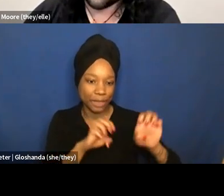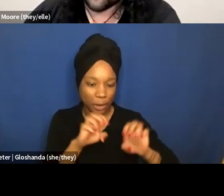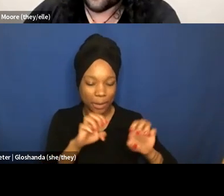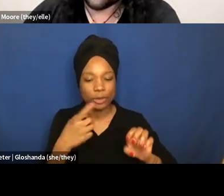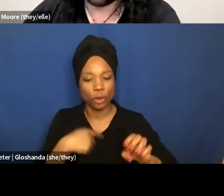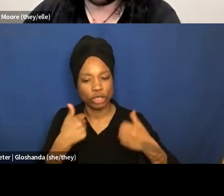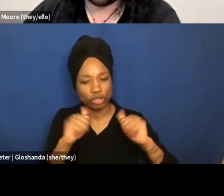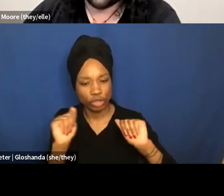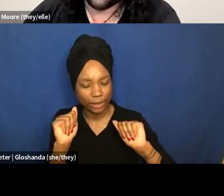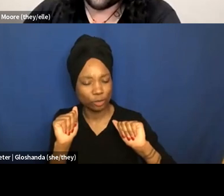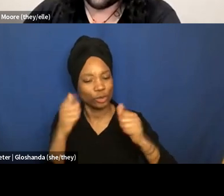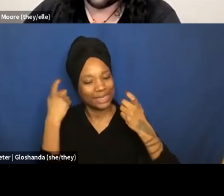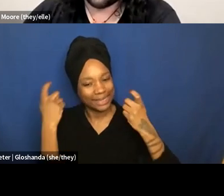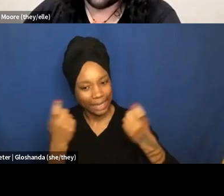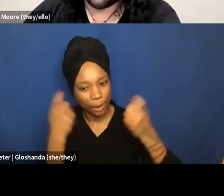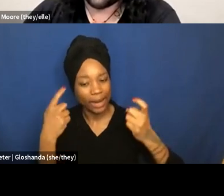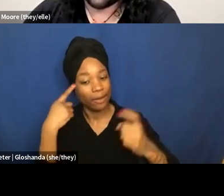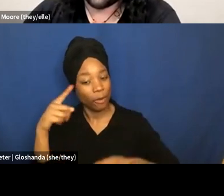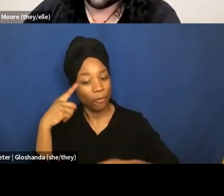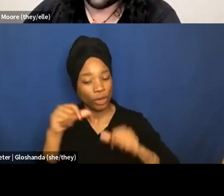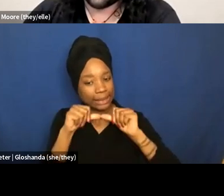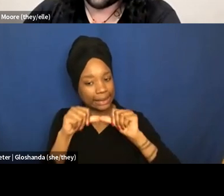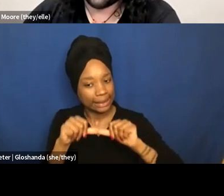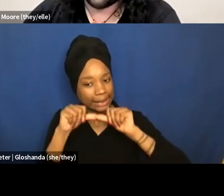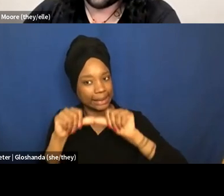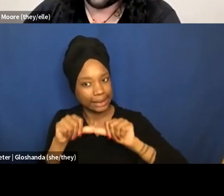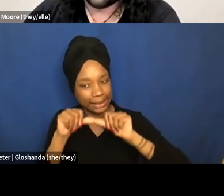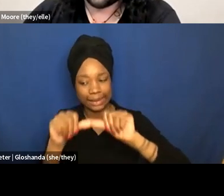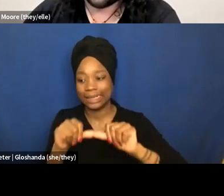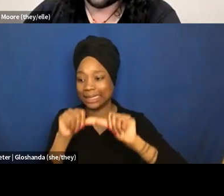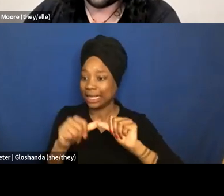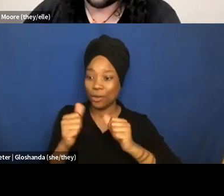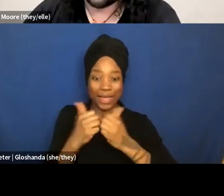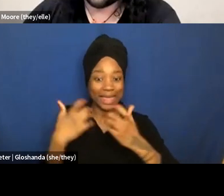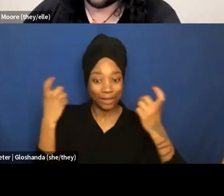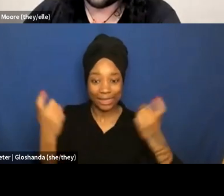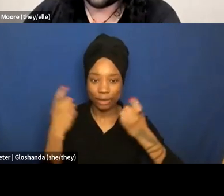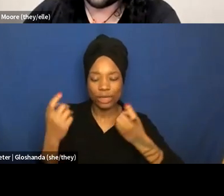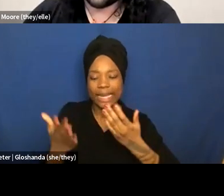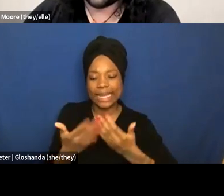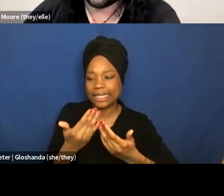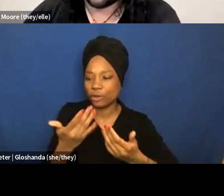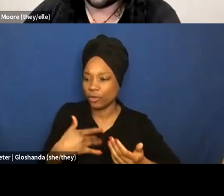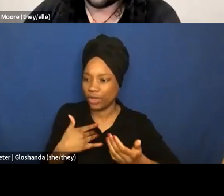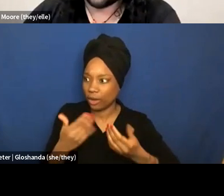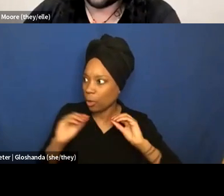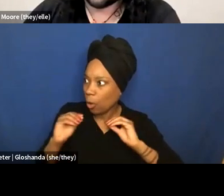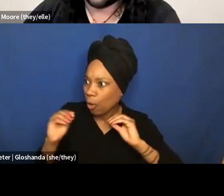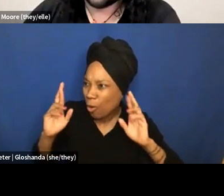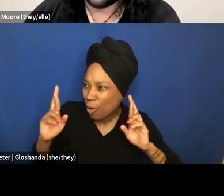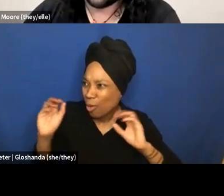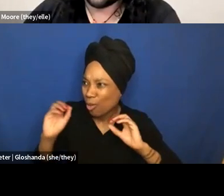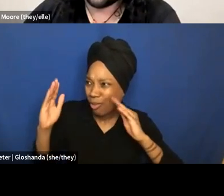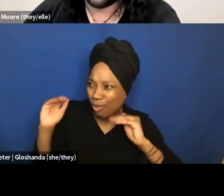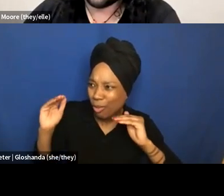going, because otherwise it is so easy to fall into hopelessness and why am I even doing any of this?